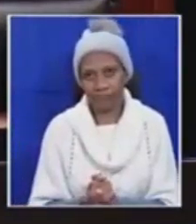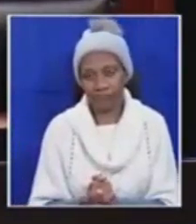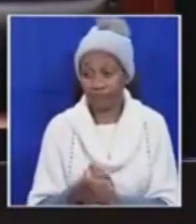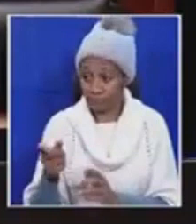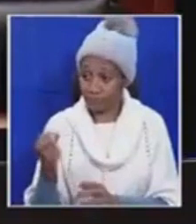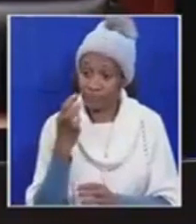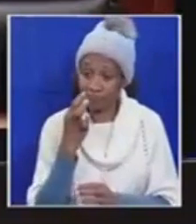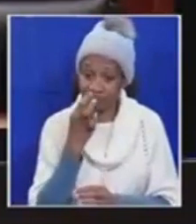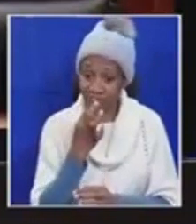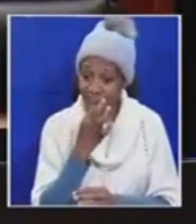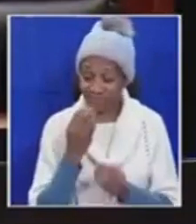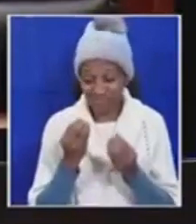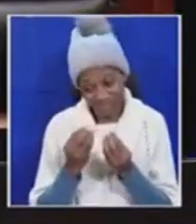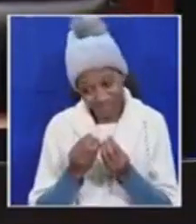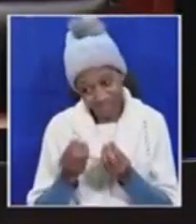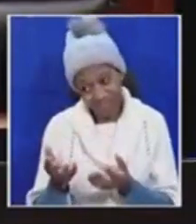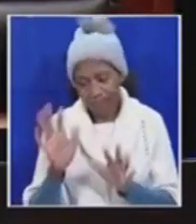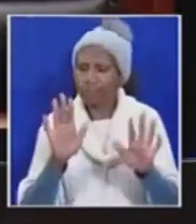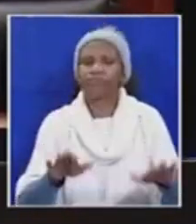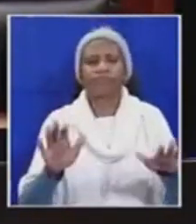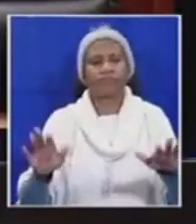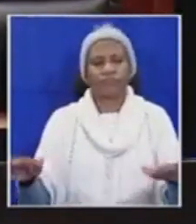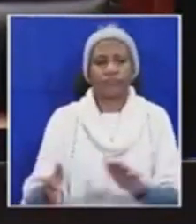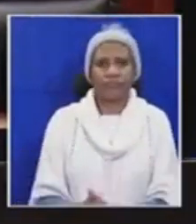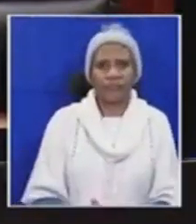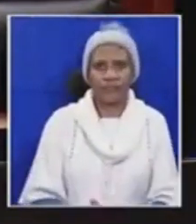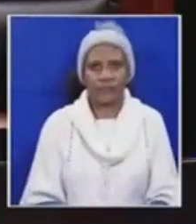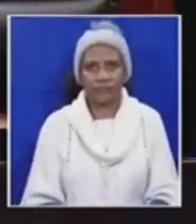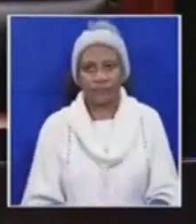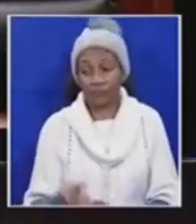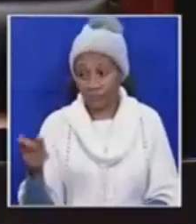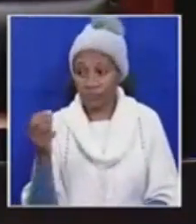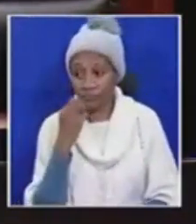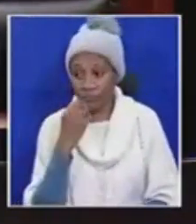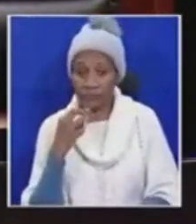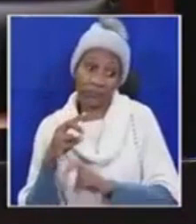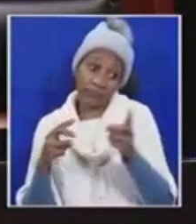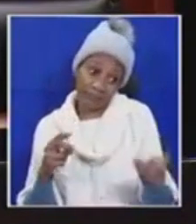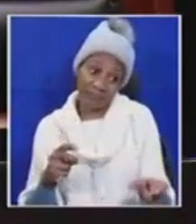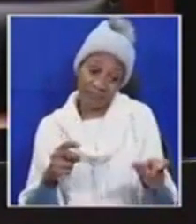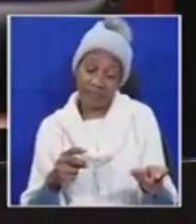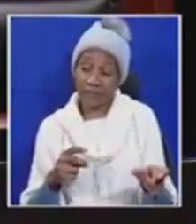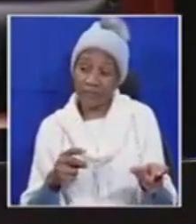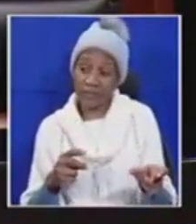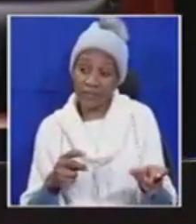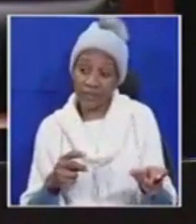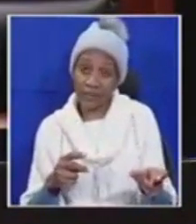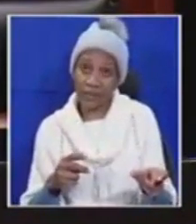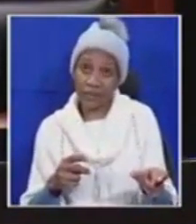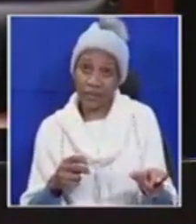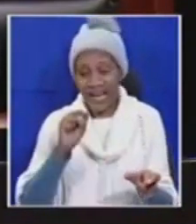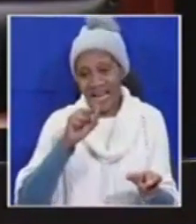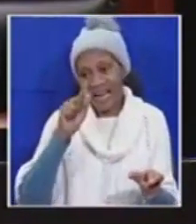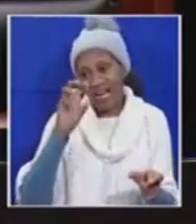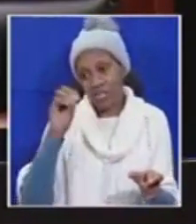inferences. Order, to call somebody a stooge is not. Can you please withdraw